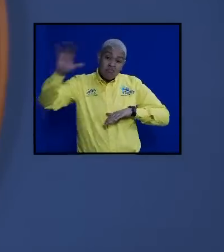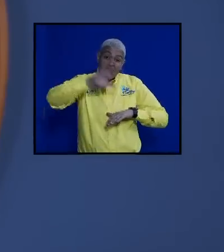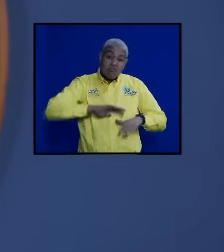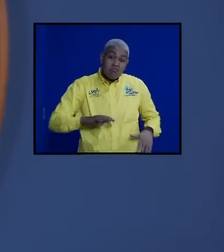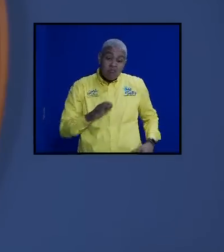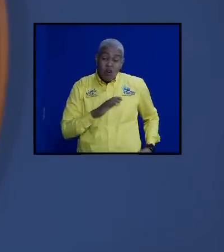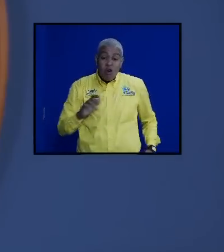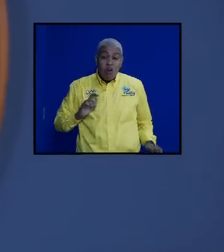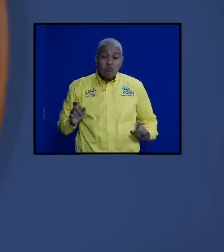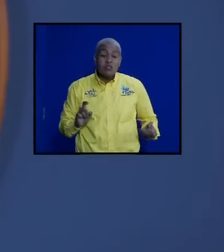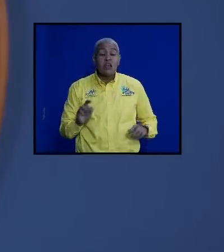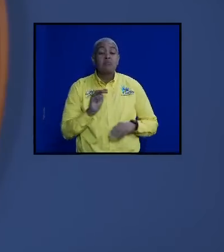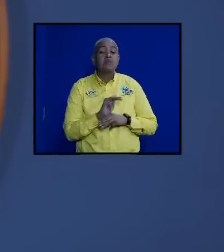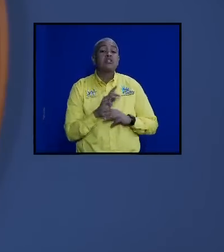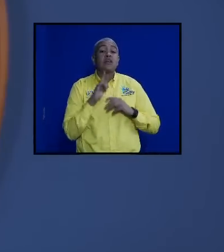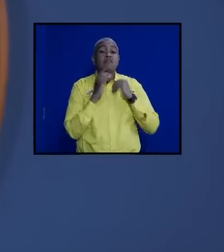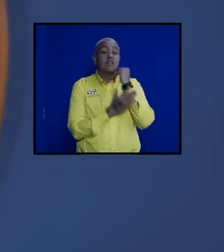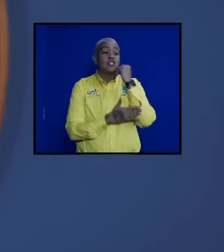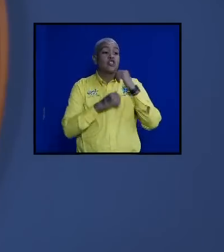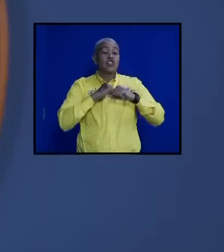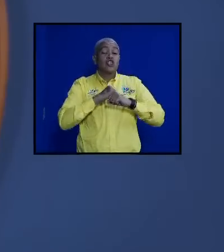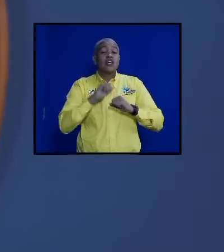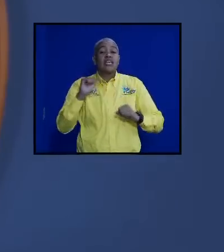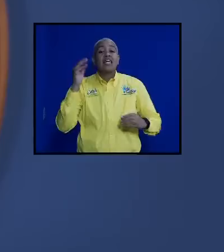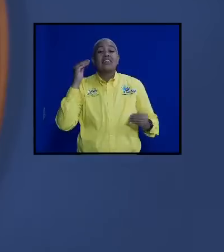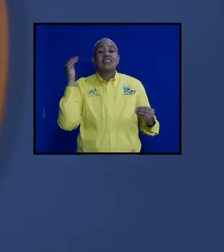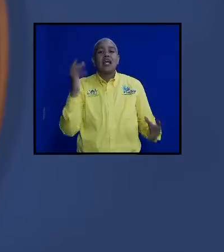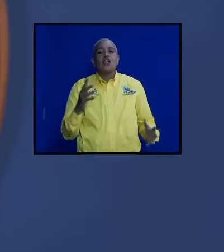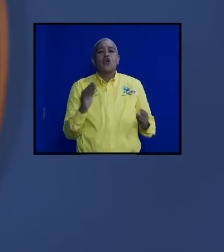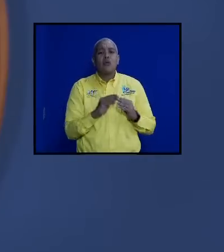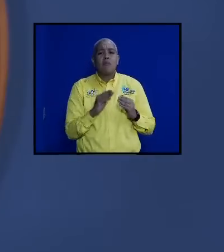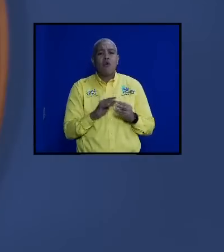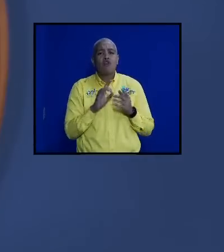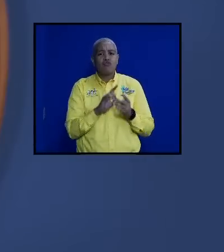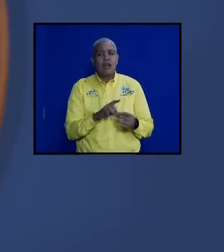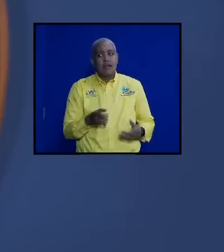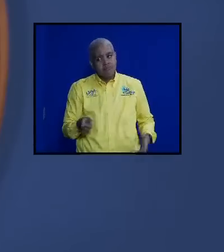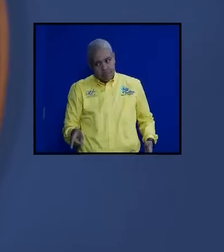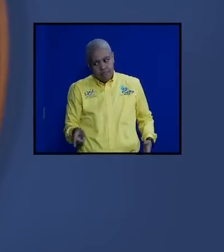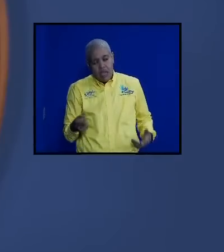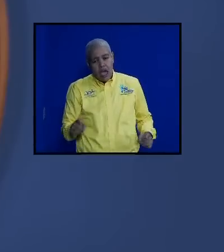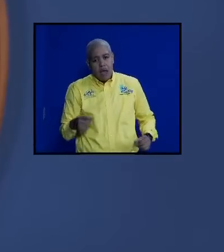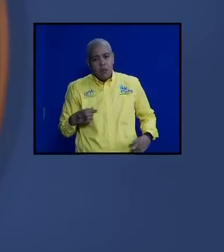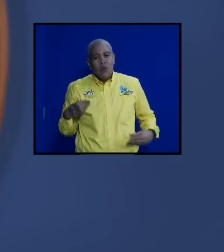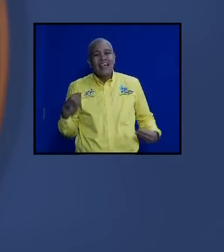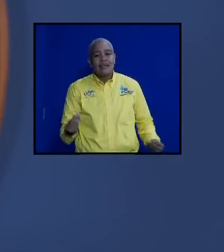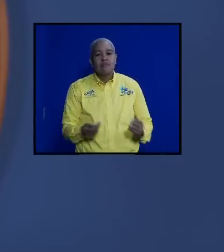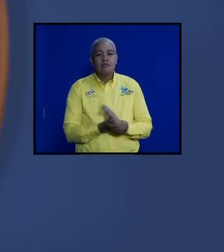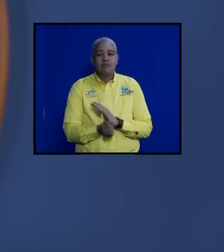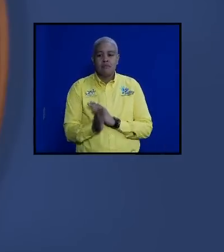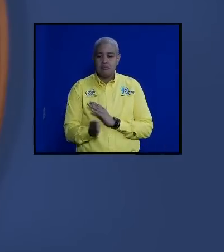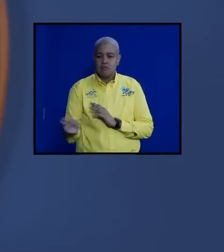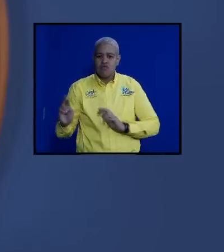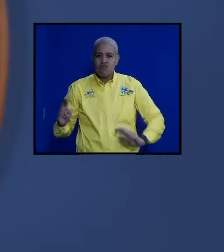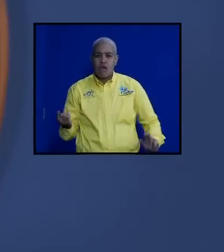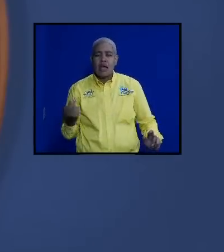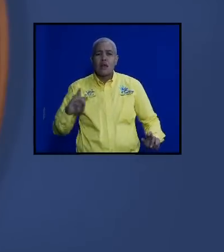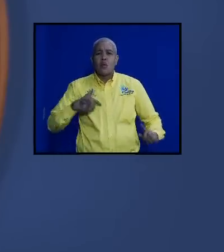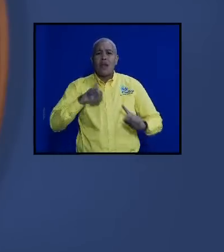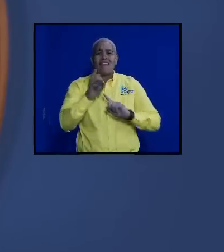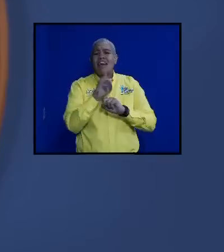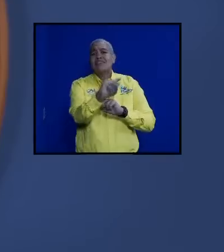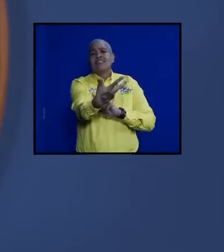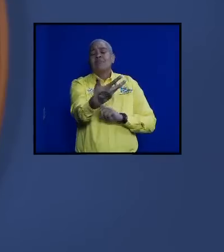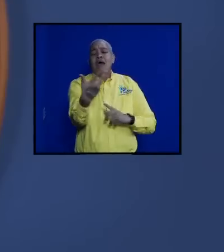Commissioner and Minister of National Security can tell you more about that. We're building capacity. We have